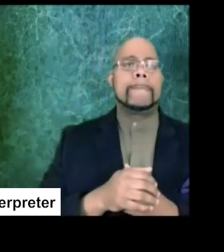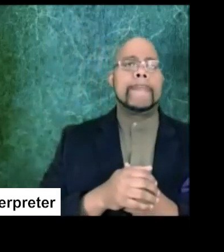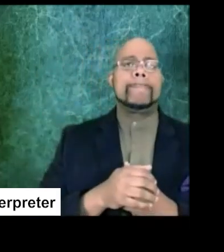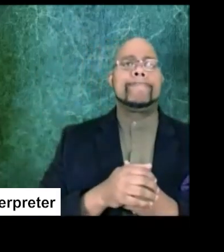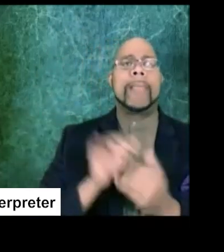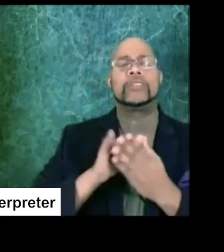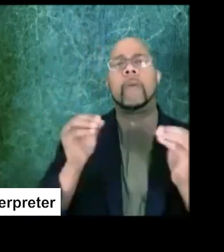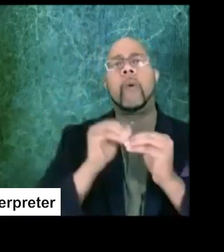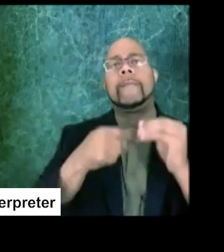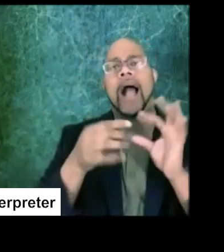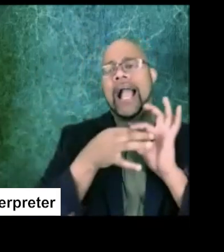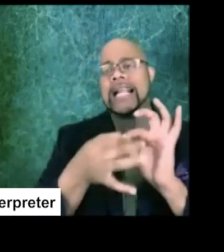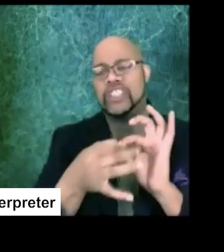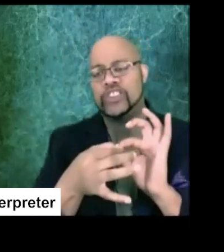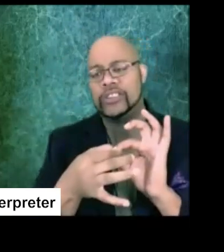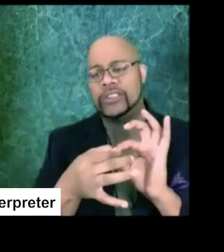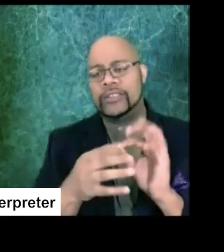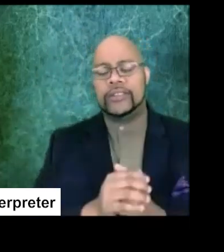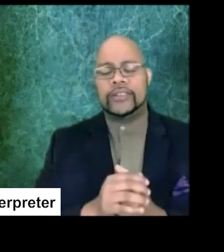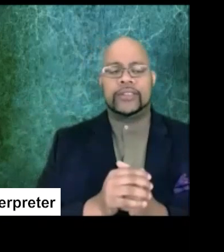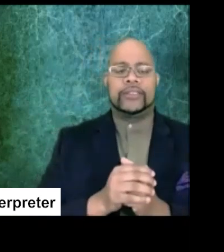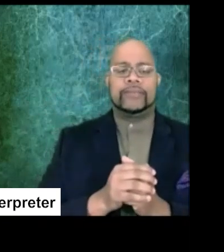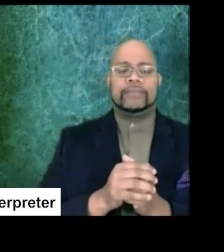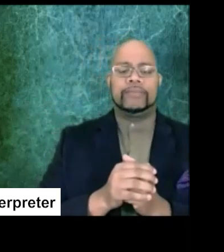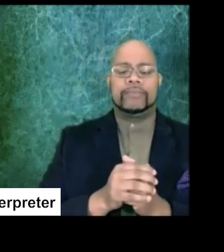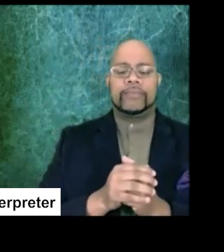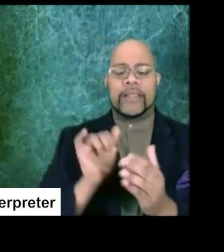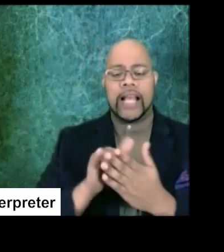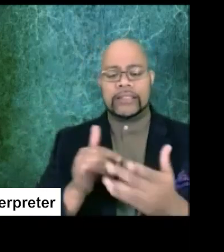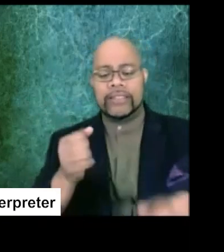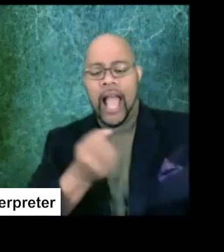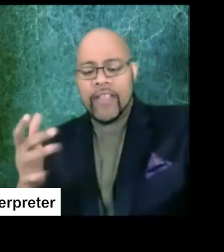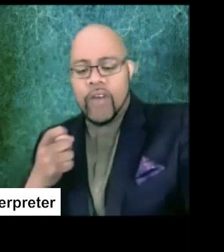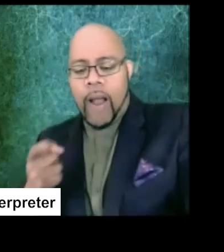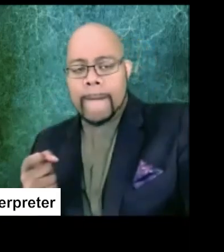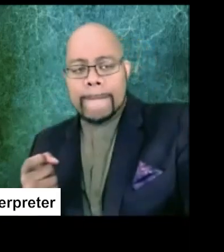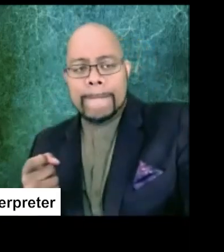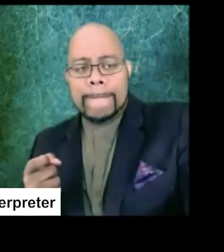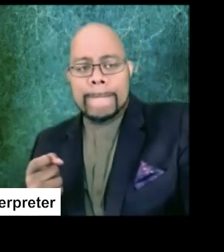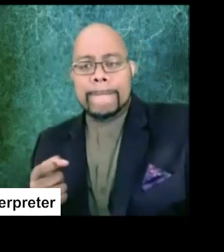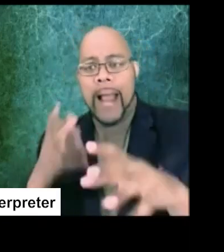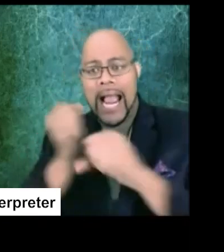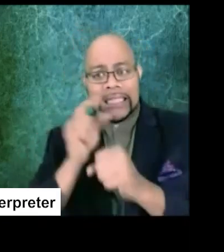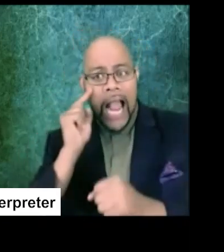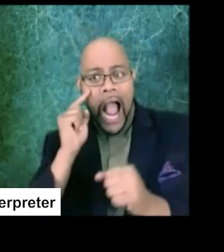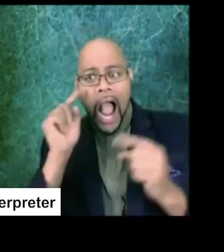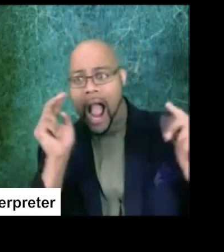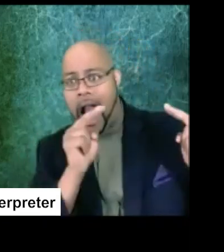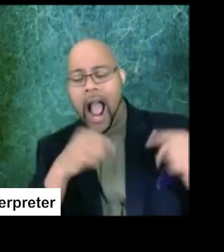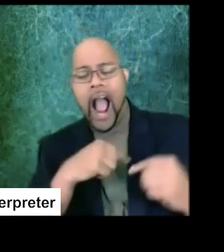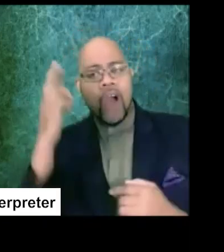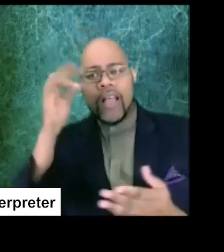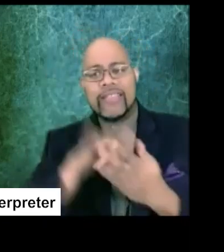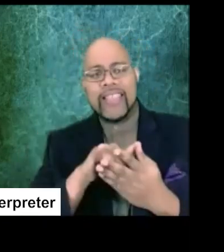is more about connection. You know, it's everything from catching somebody's eye, and I realize that's a very